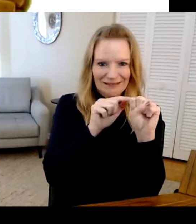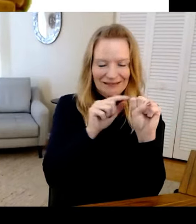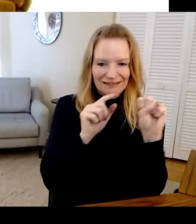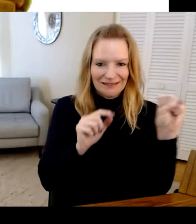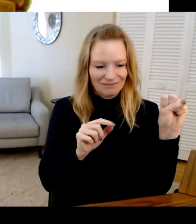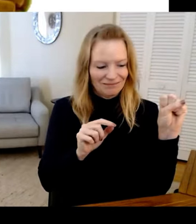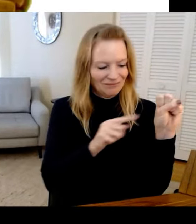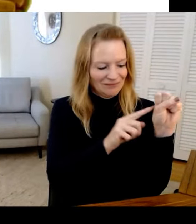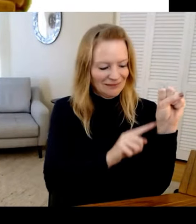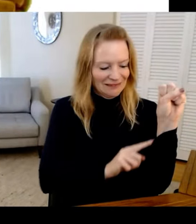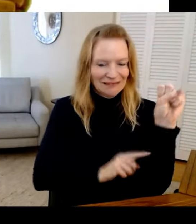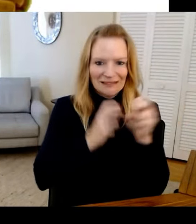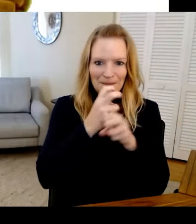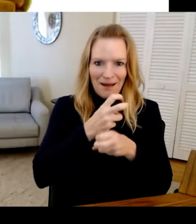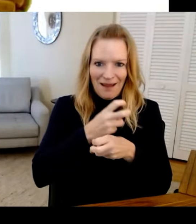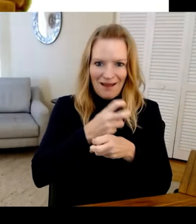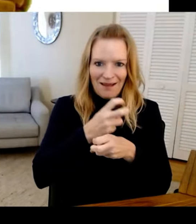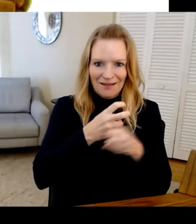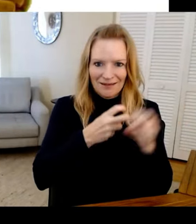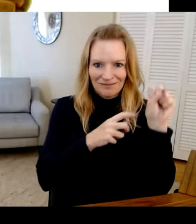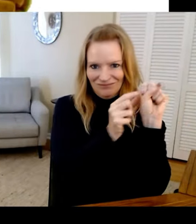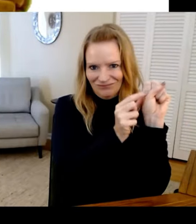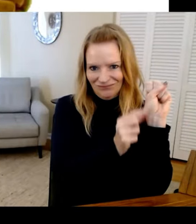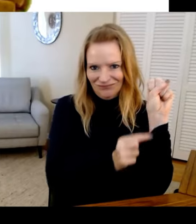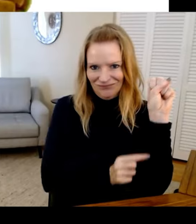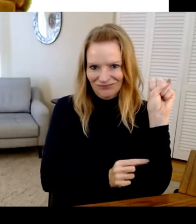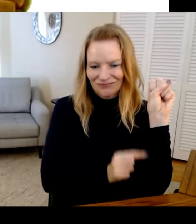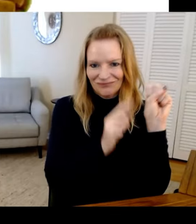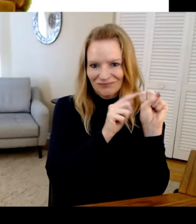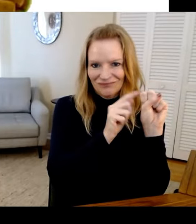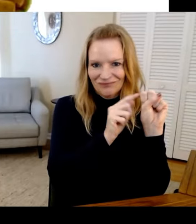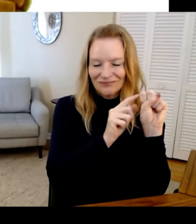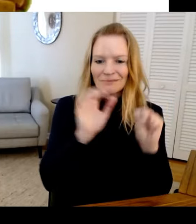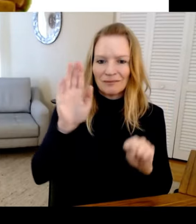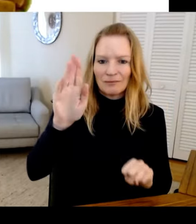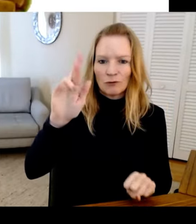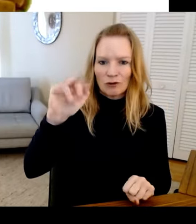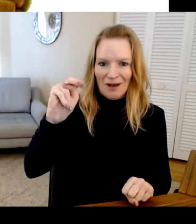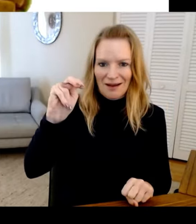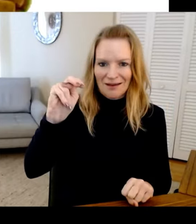The last part is that brain stem there.